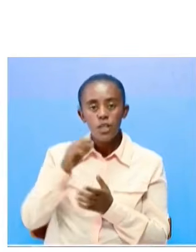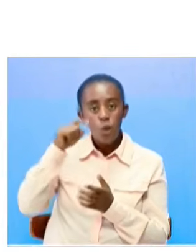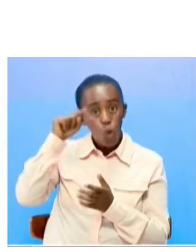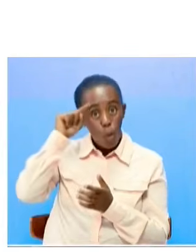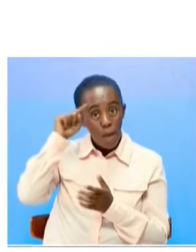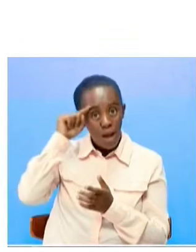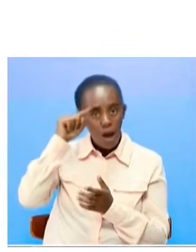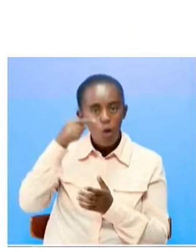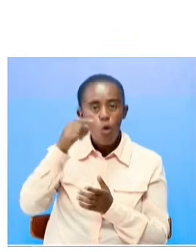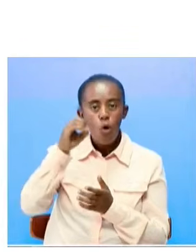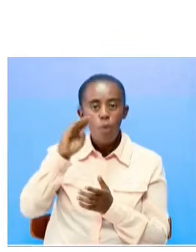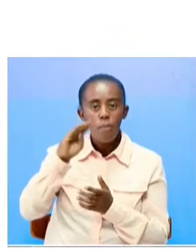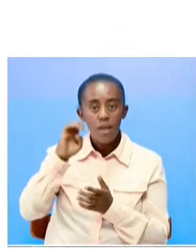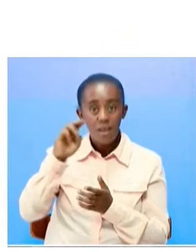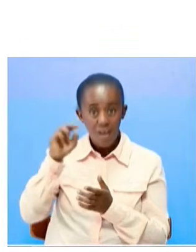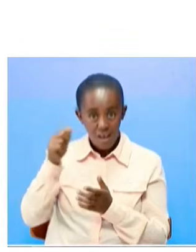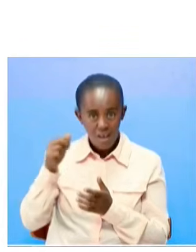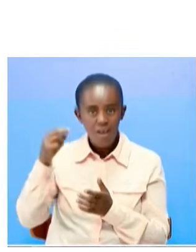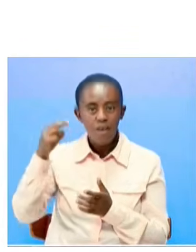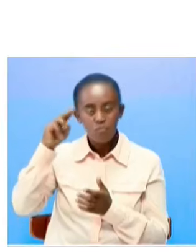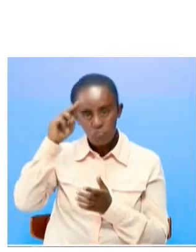Heye was